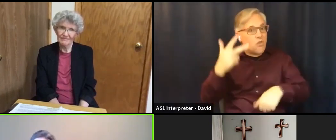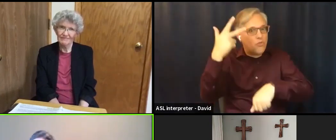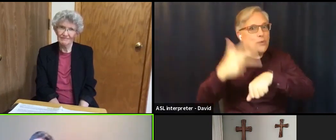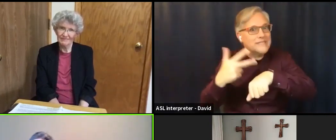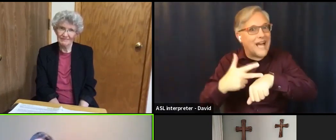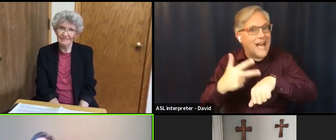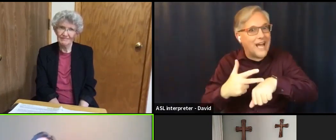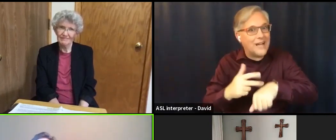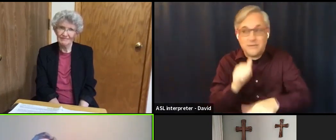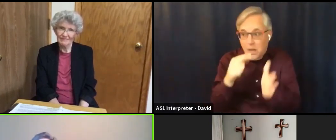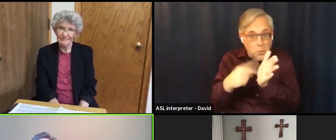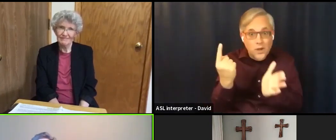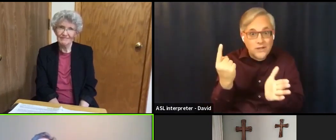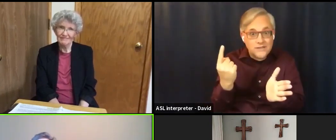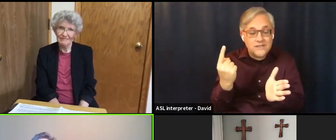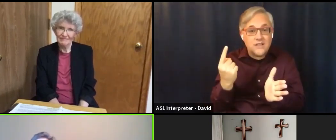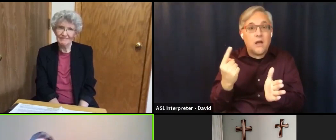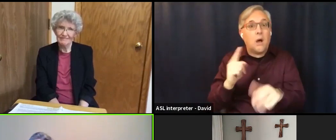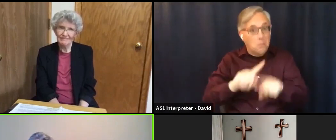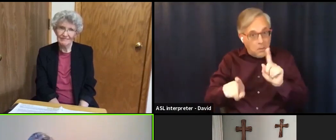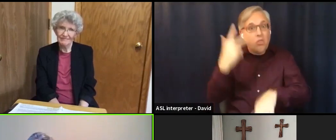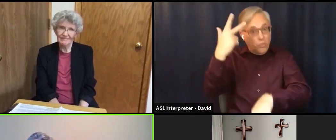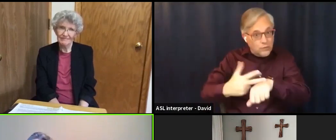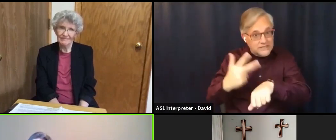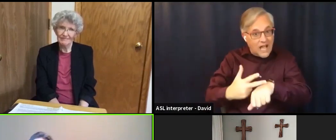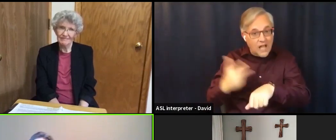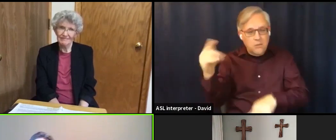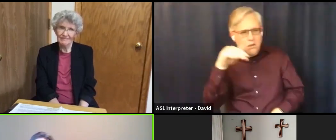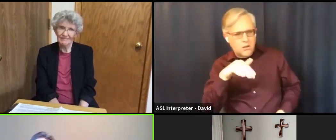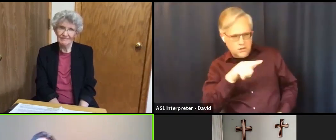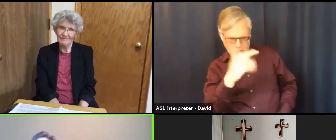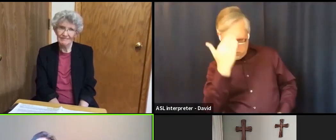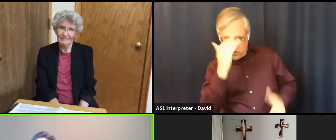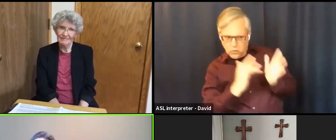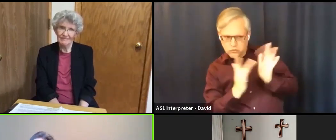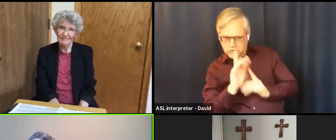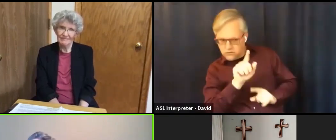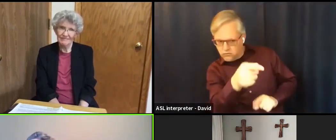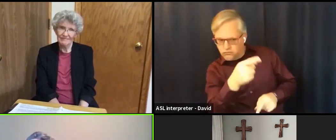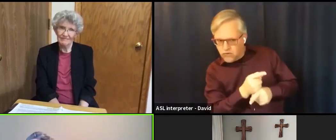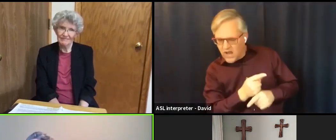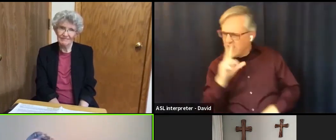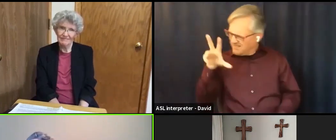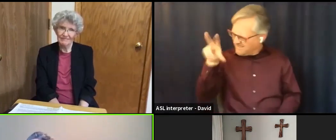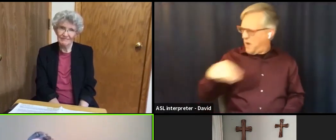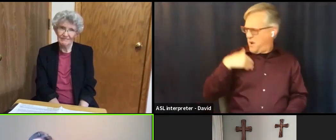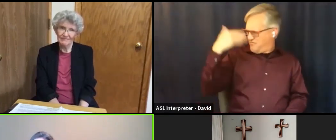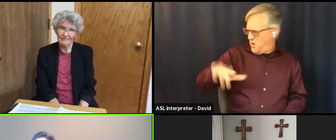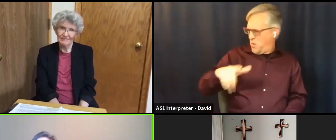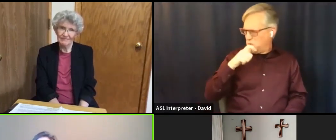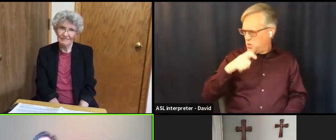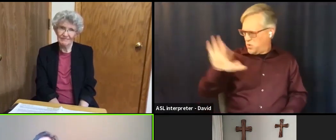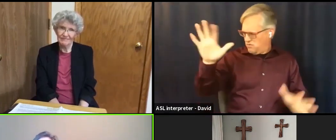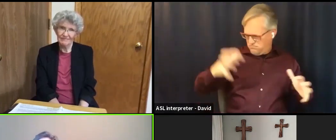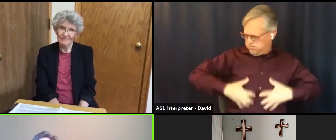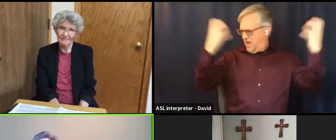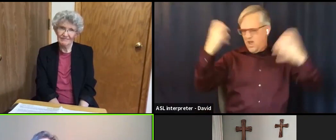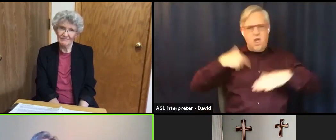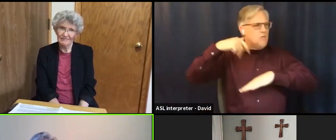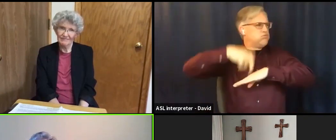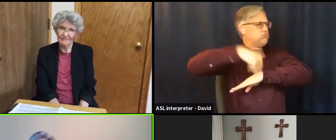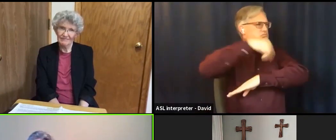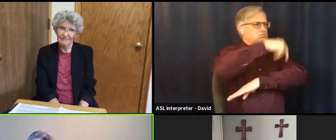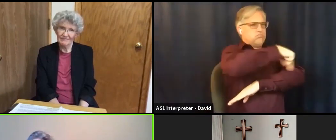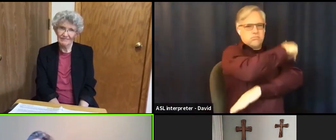3 times Peter denies knowing Jesus, and then he storms off in a rage because other